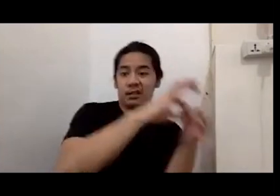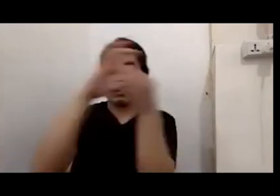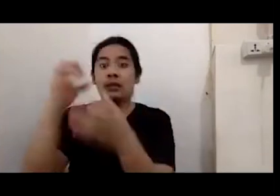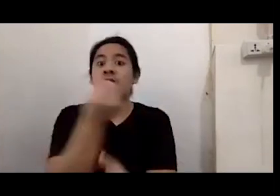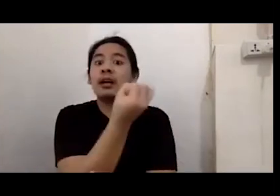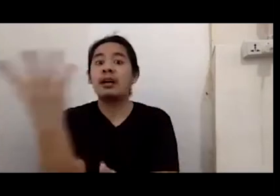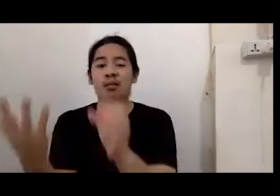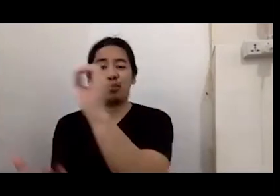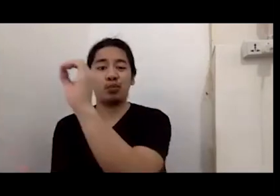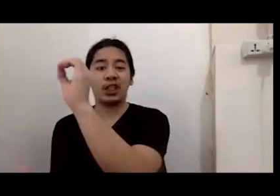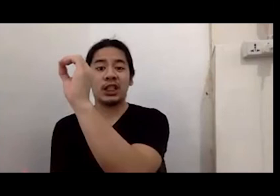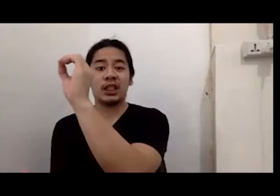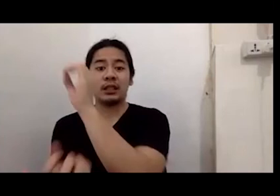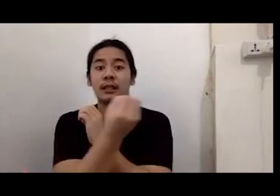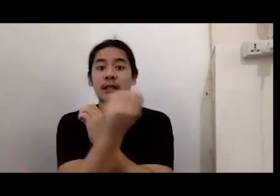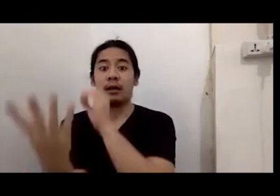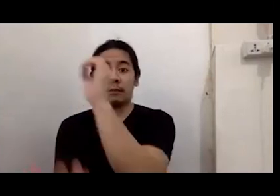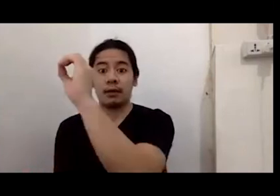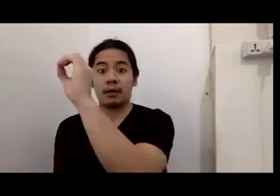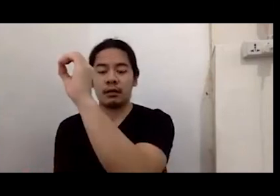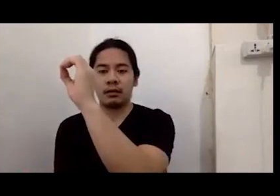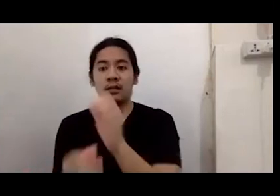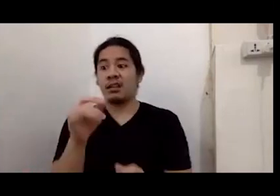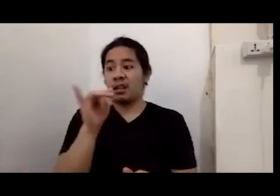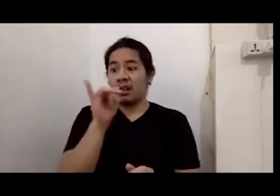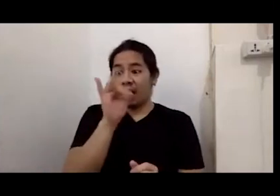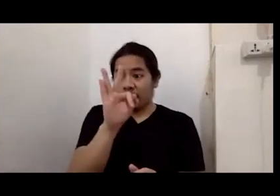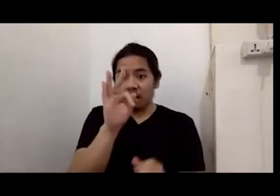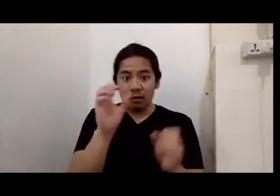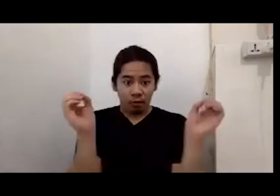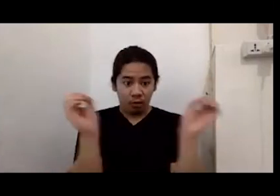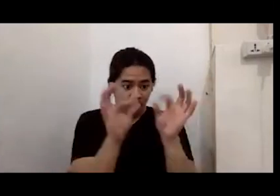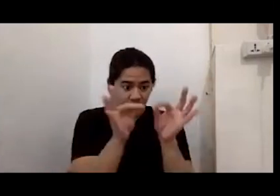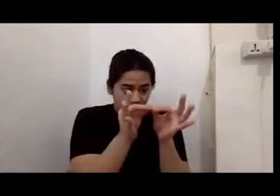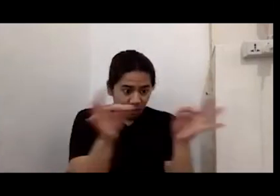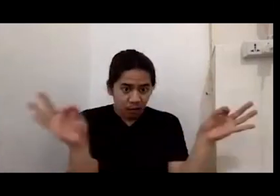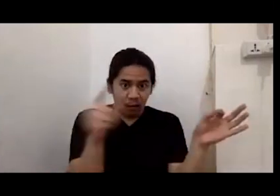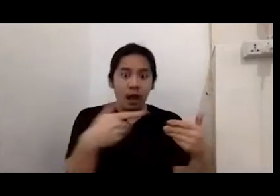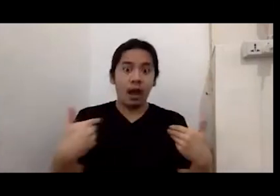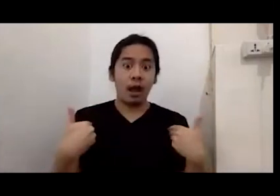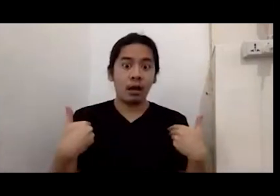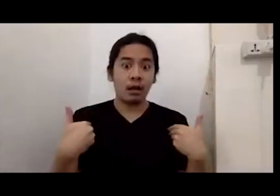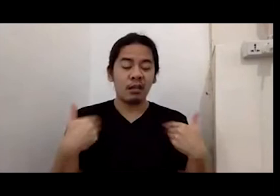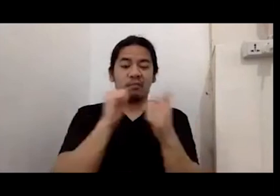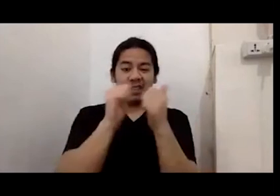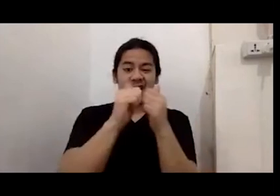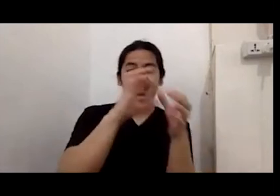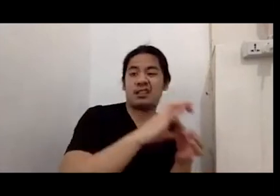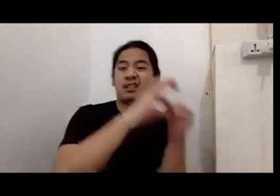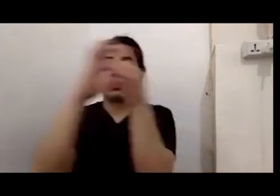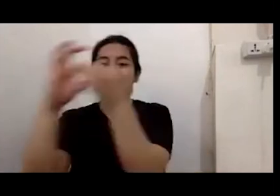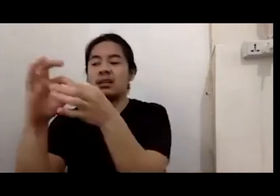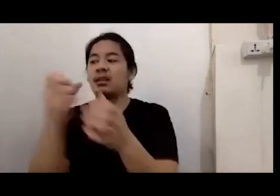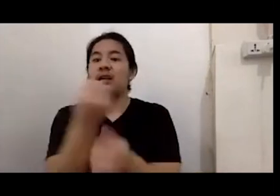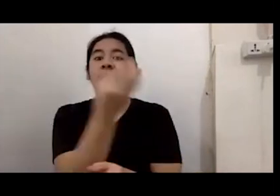With the sentence having have, when we indicate how many, we don't have that verb,